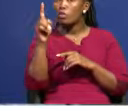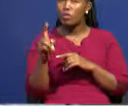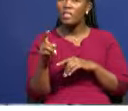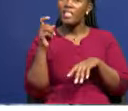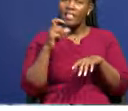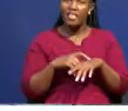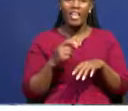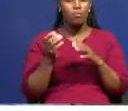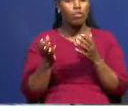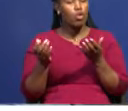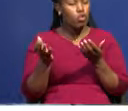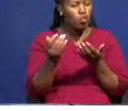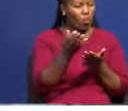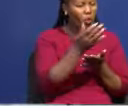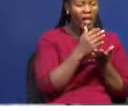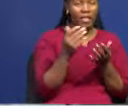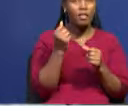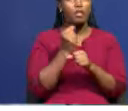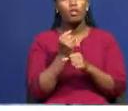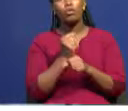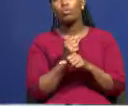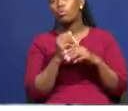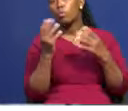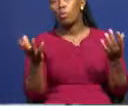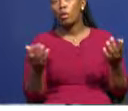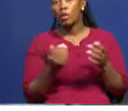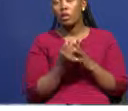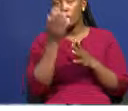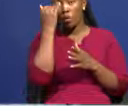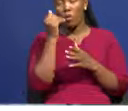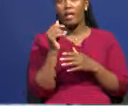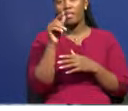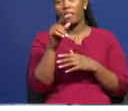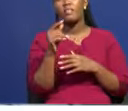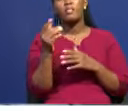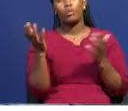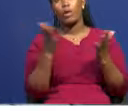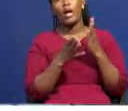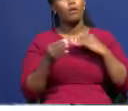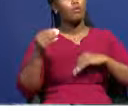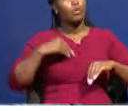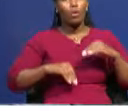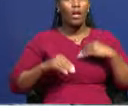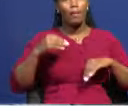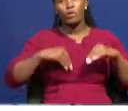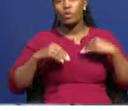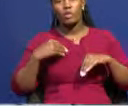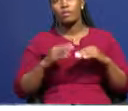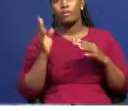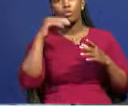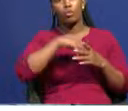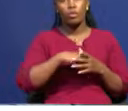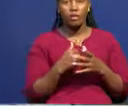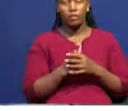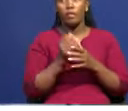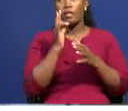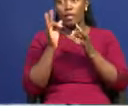it, what do you do with it? Because that is where now the corruption comes in. If the taxes we were collecting would work for